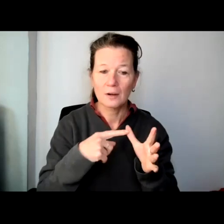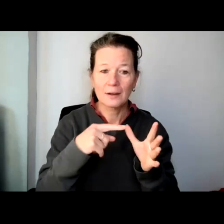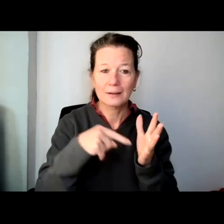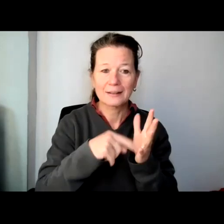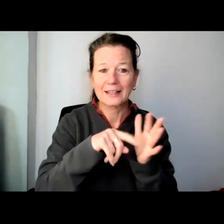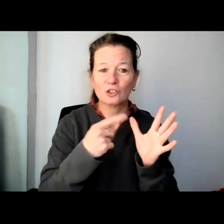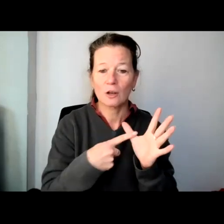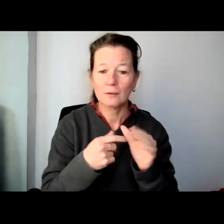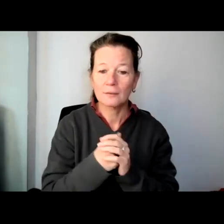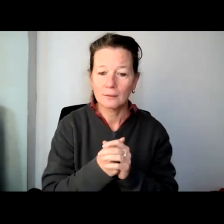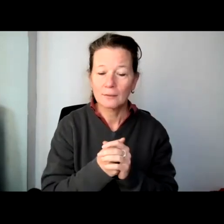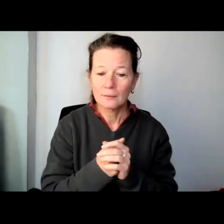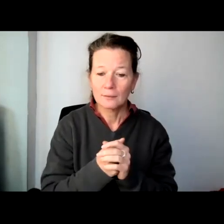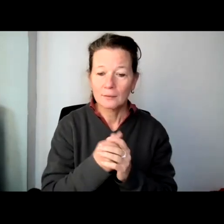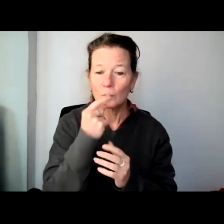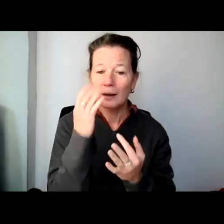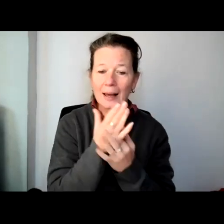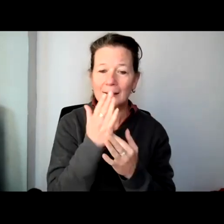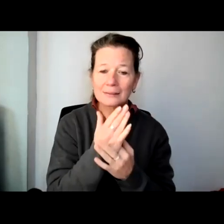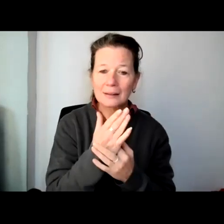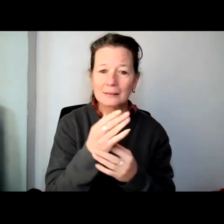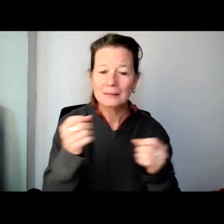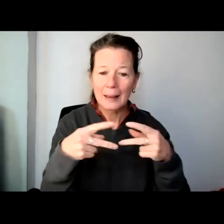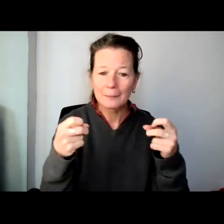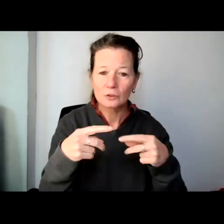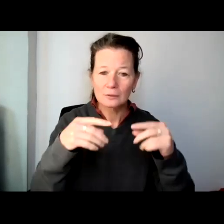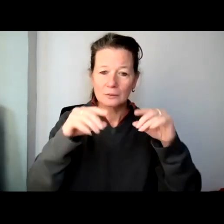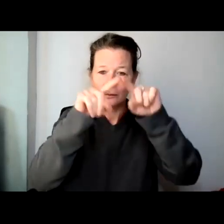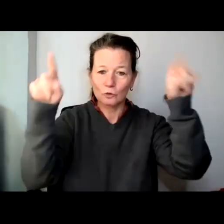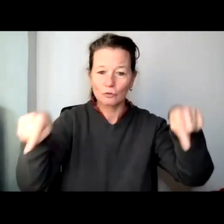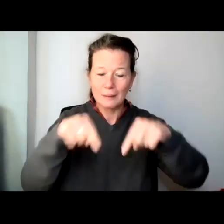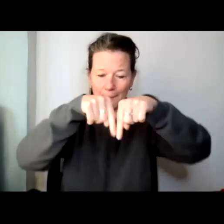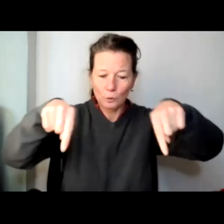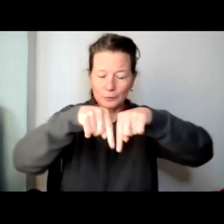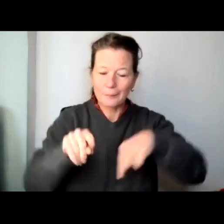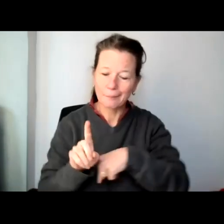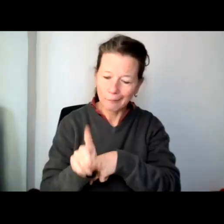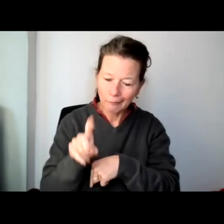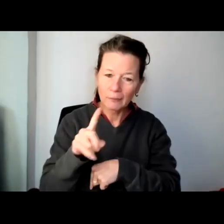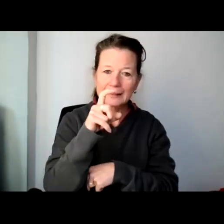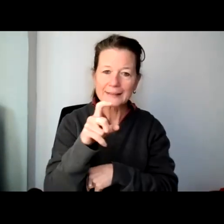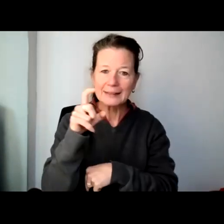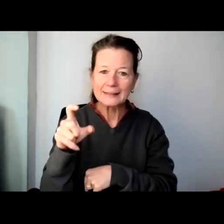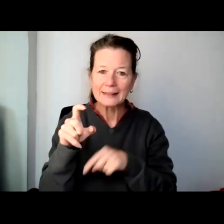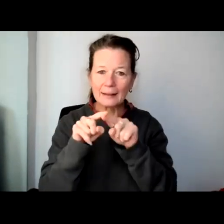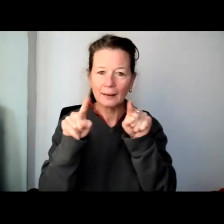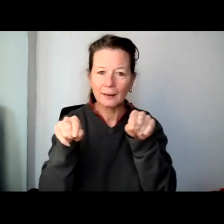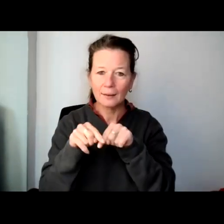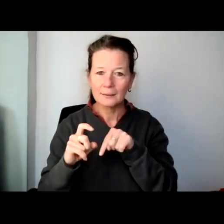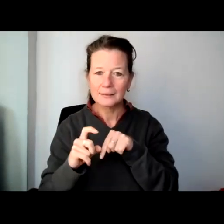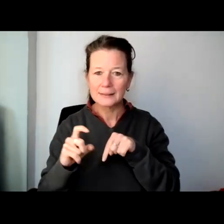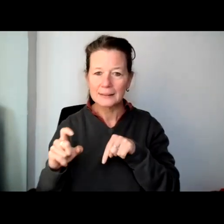much. You can access the captions down at the bottom of your screen by clicking on the closed captions thing button